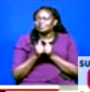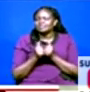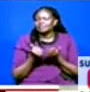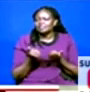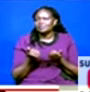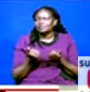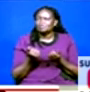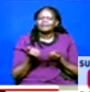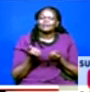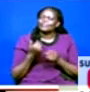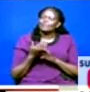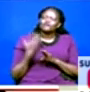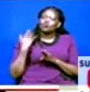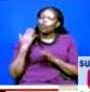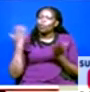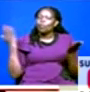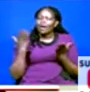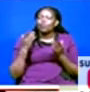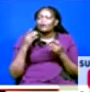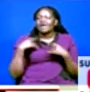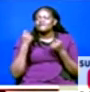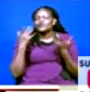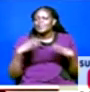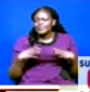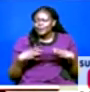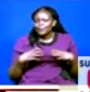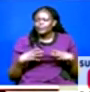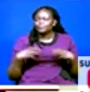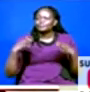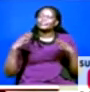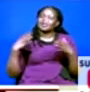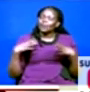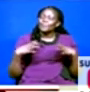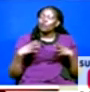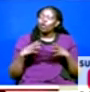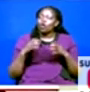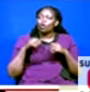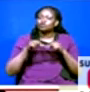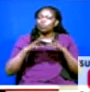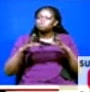20 million the other years? Now, if this population is going to continue growing,